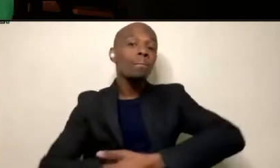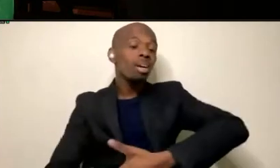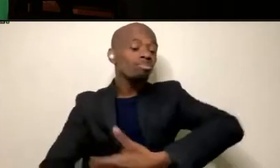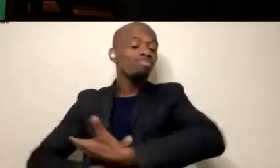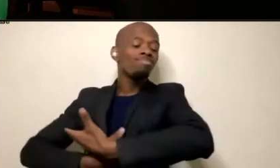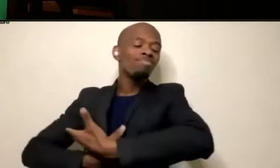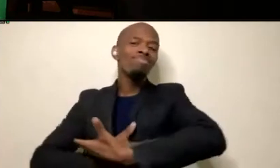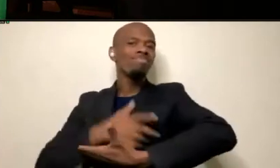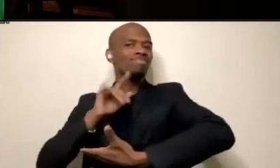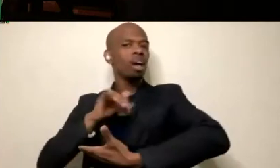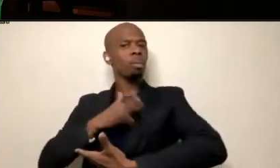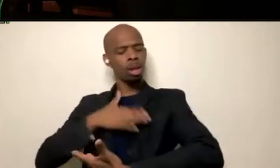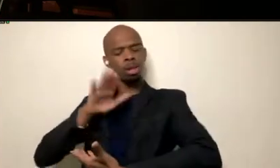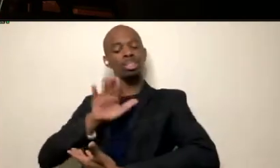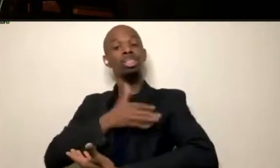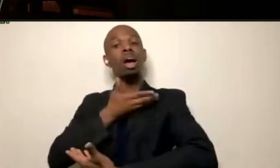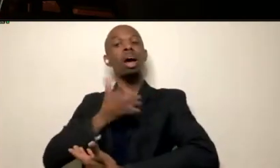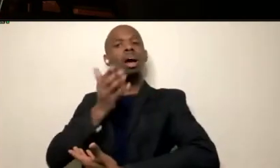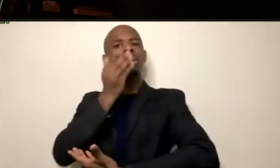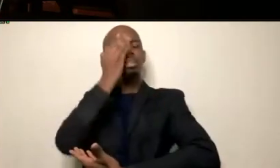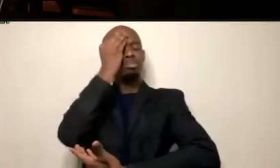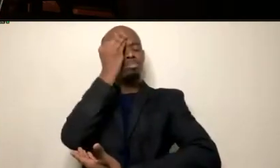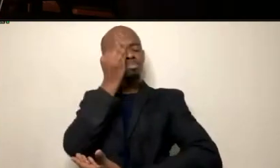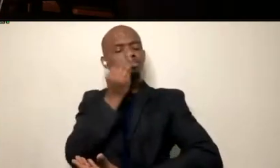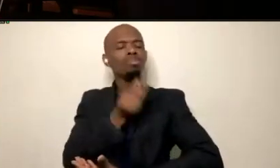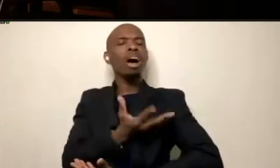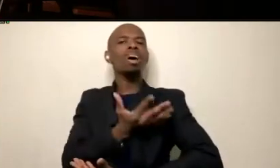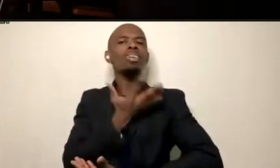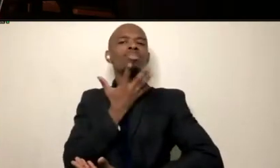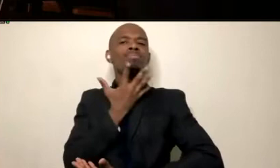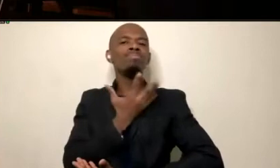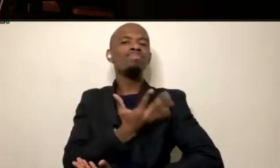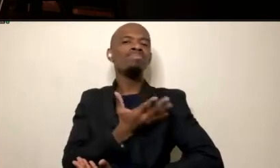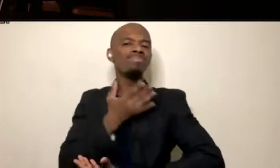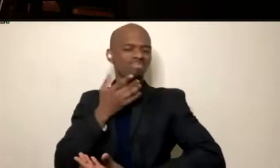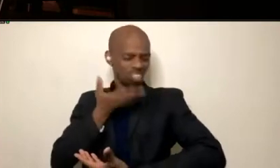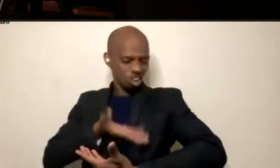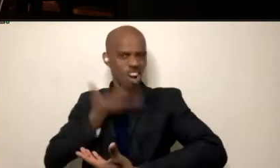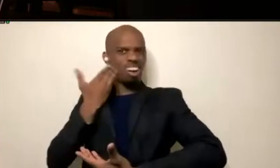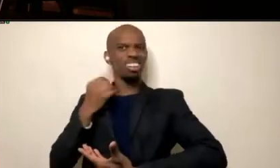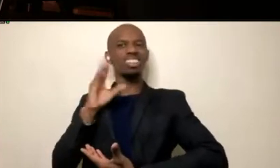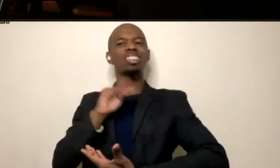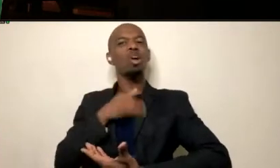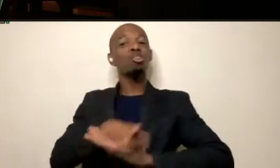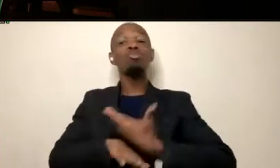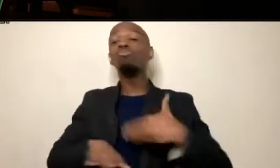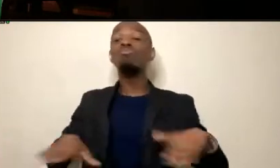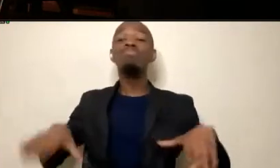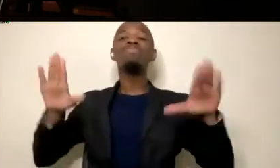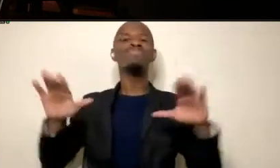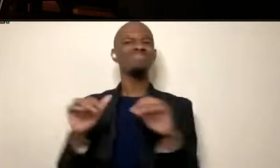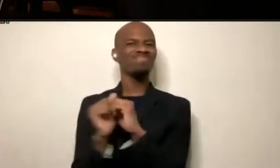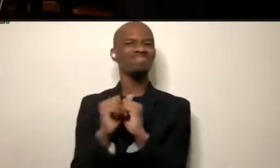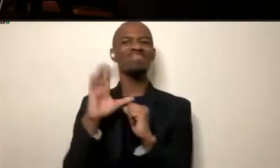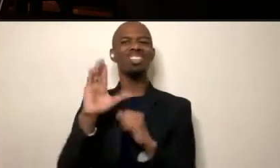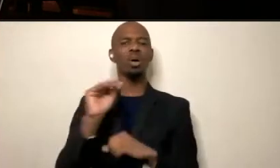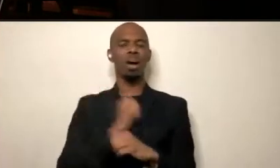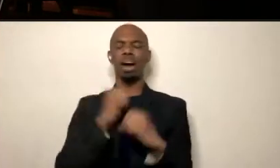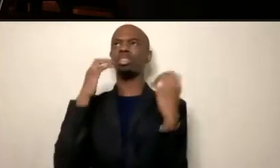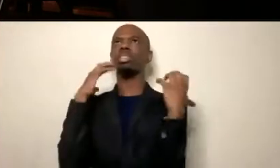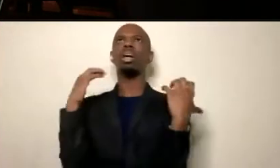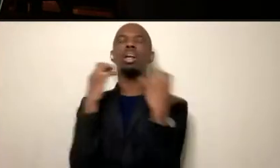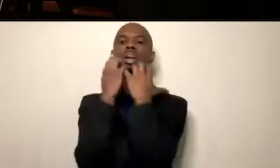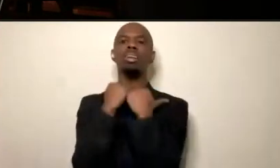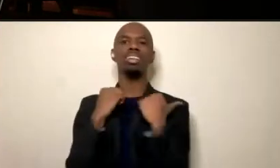just felt lifted, and I just love the faces and the colors of the folks here in the audience, and it's wonderful. So I guess yes would